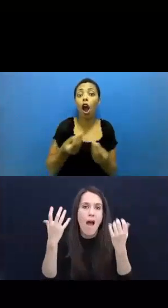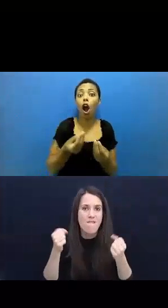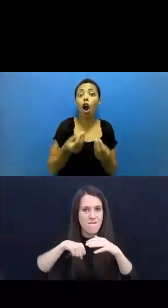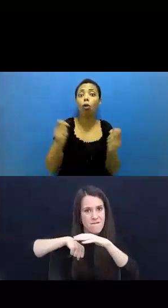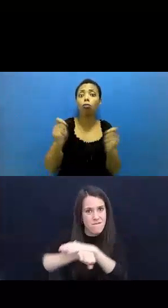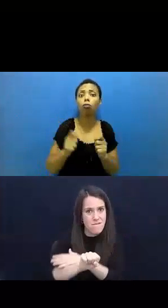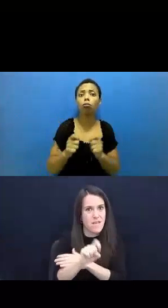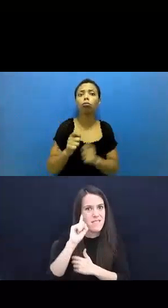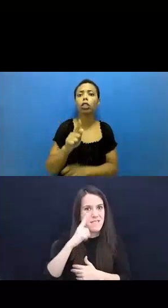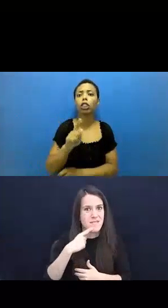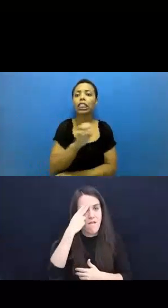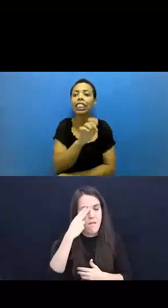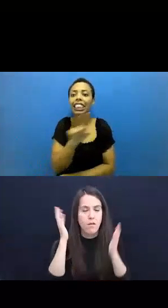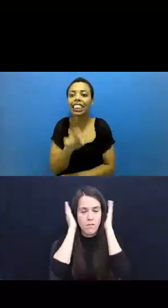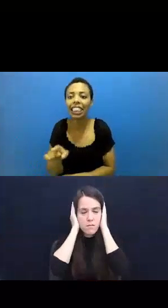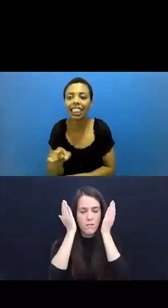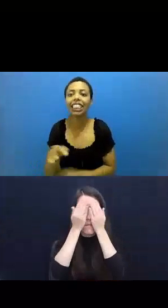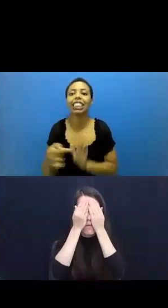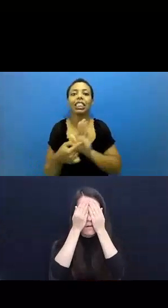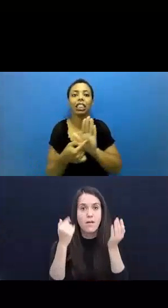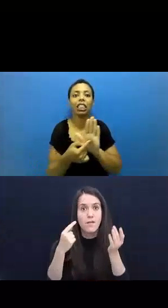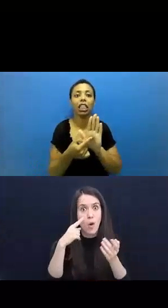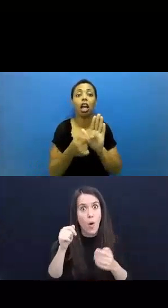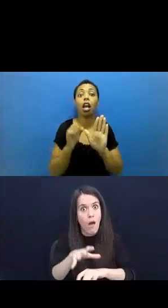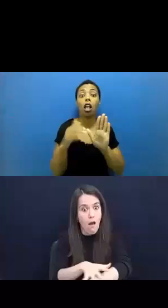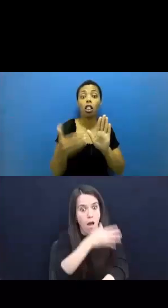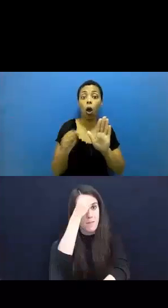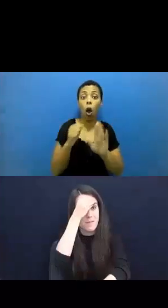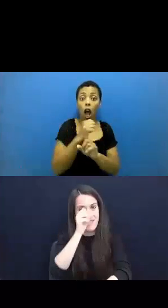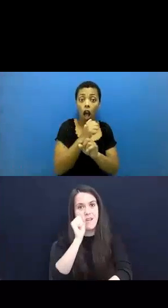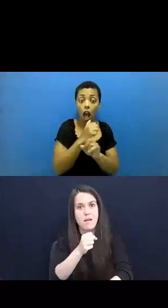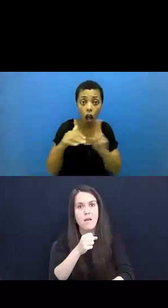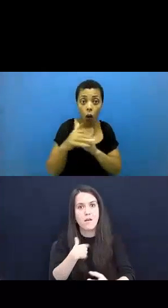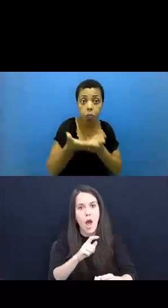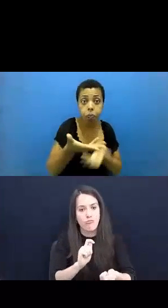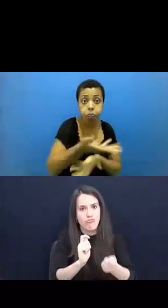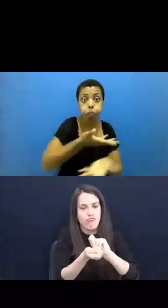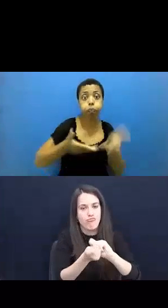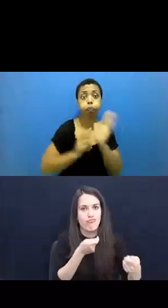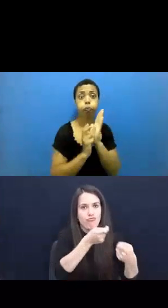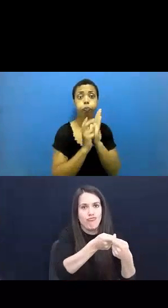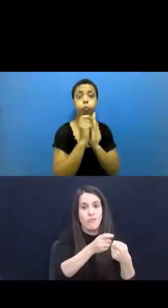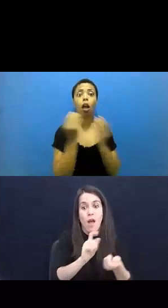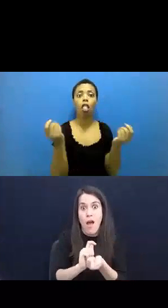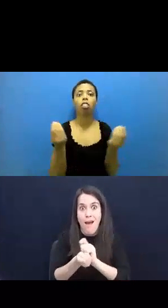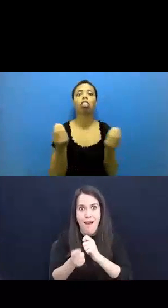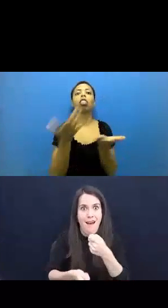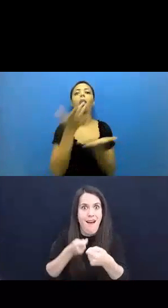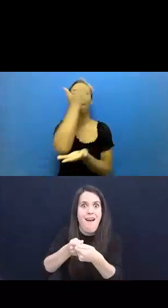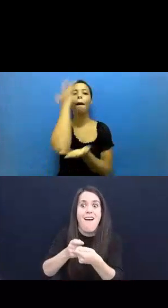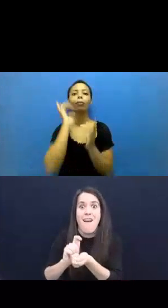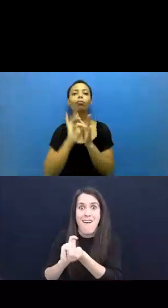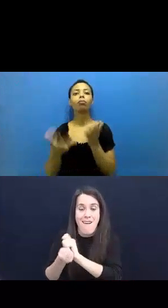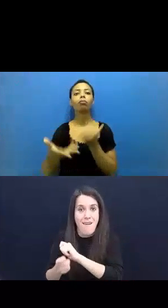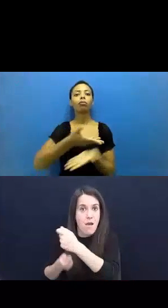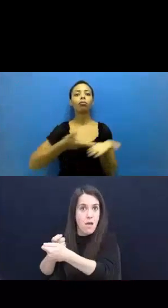So the social haptic can be adapted according to each group. In addition, over the years, we found that the visually